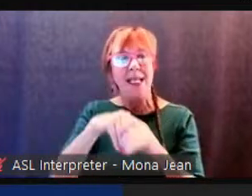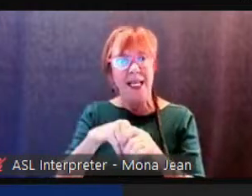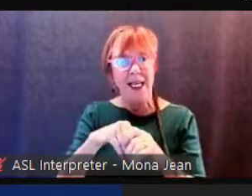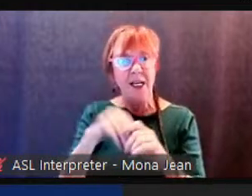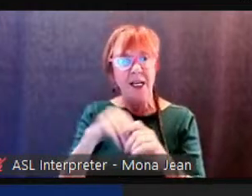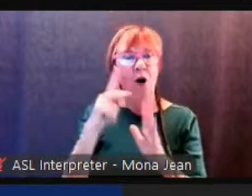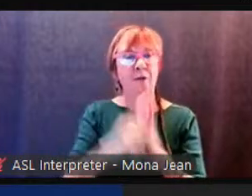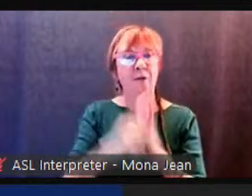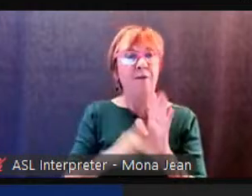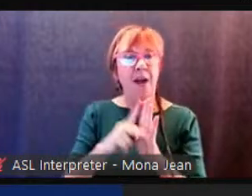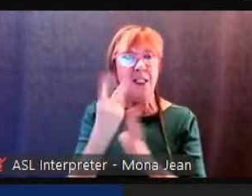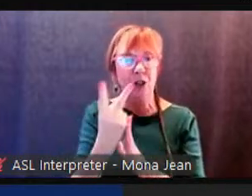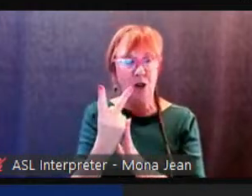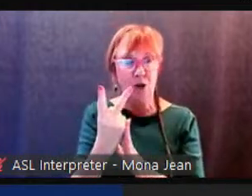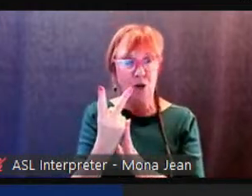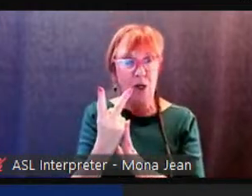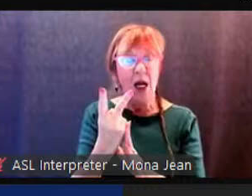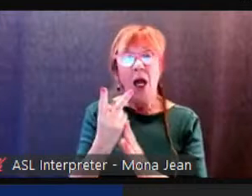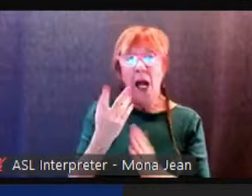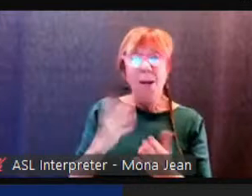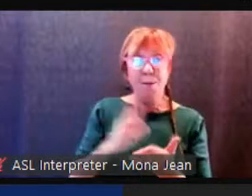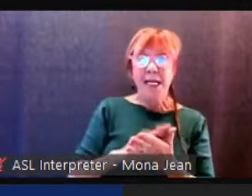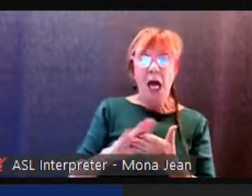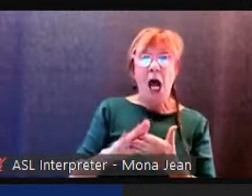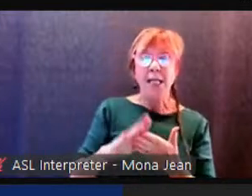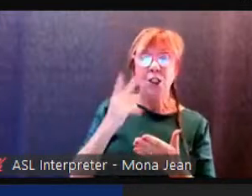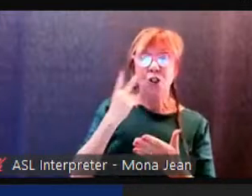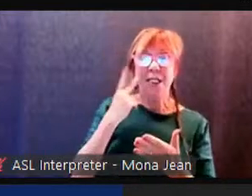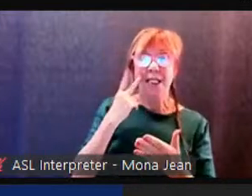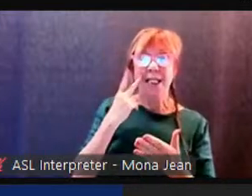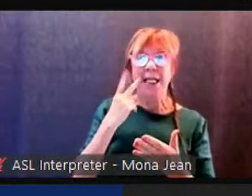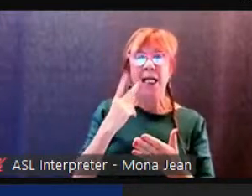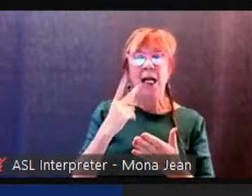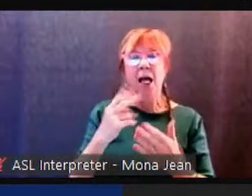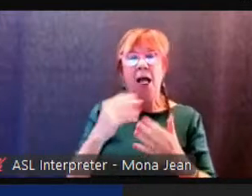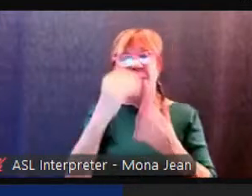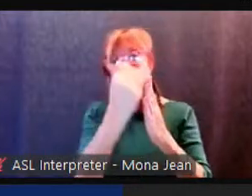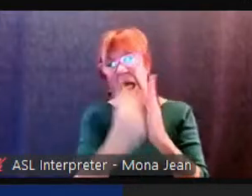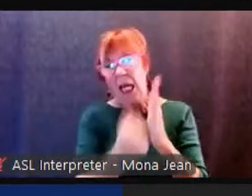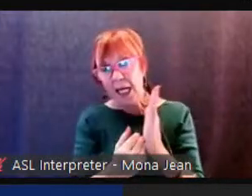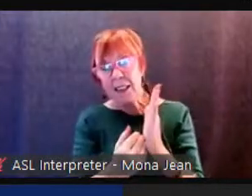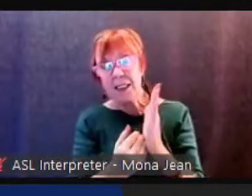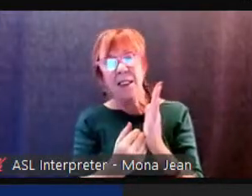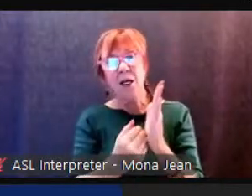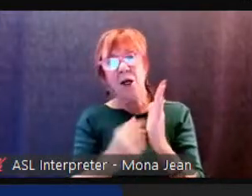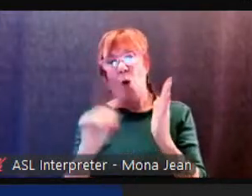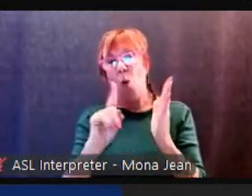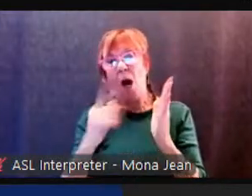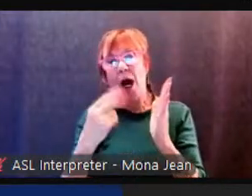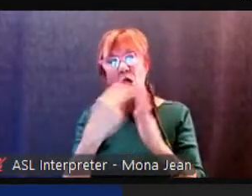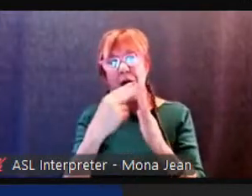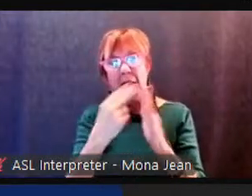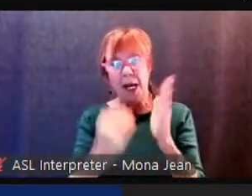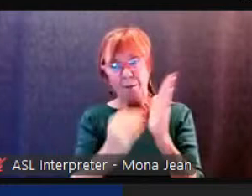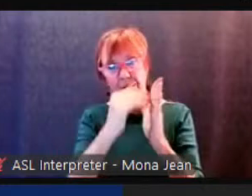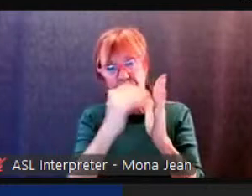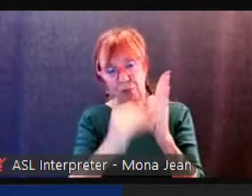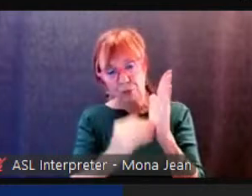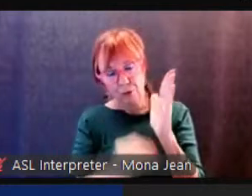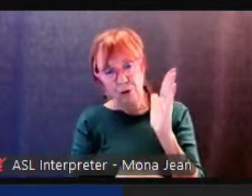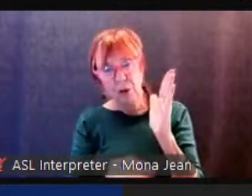removal? It would be great to see where we are on the list and how close we are to having the debris removed.